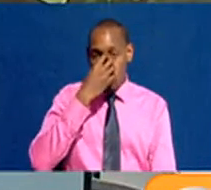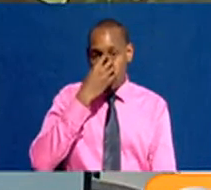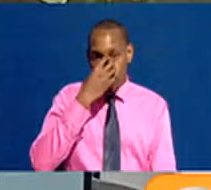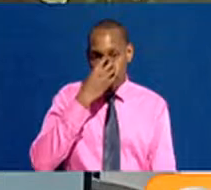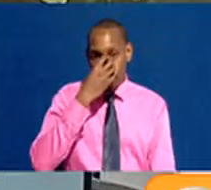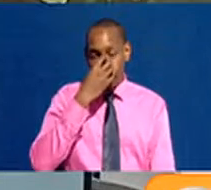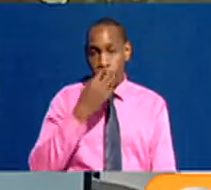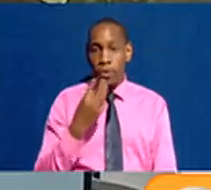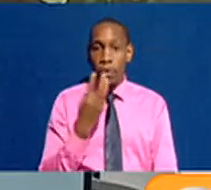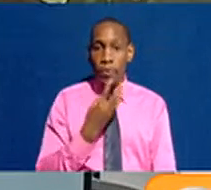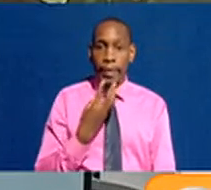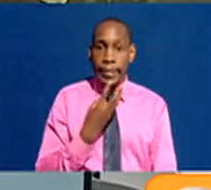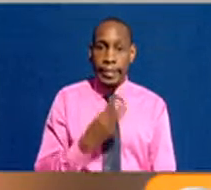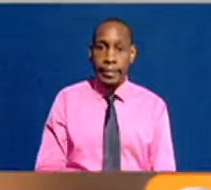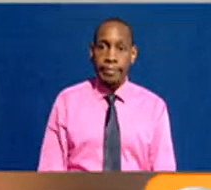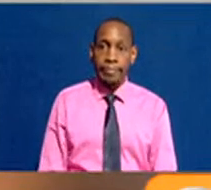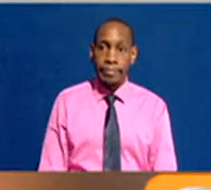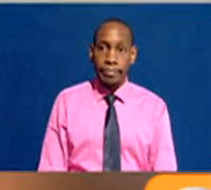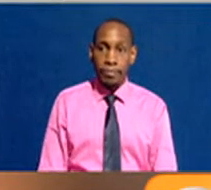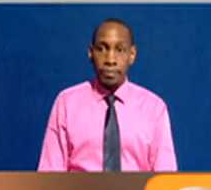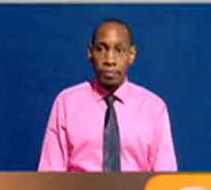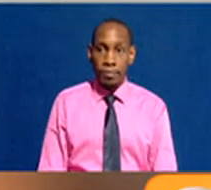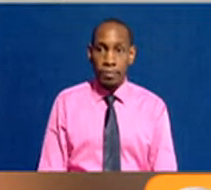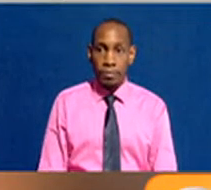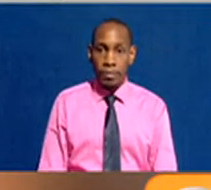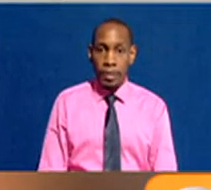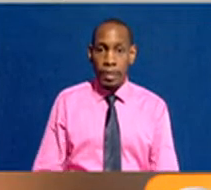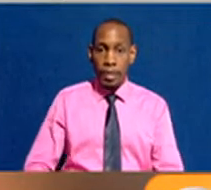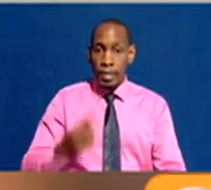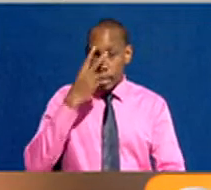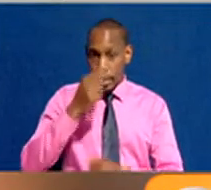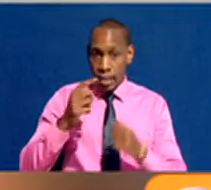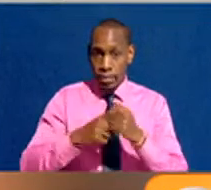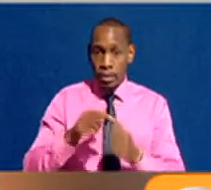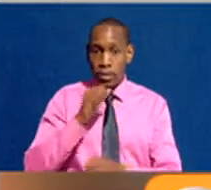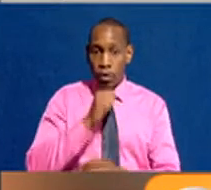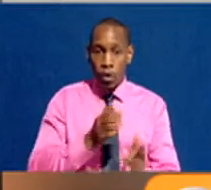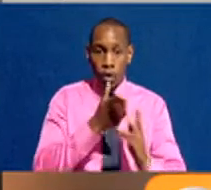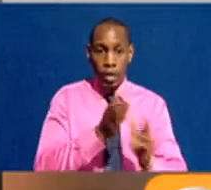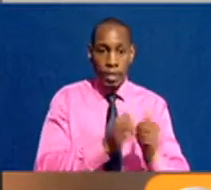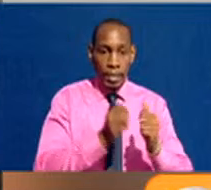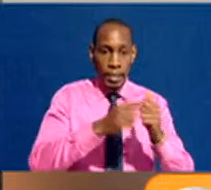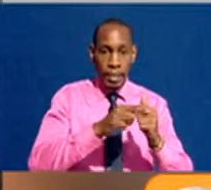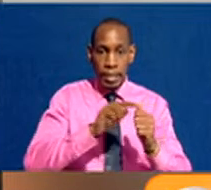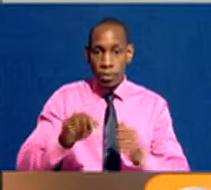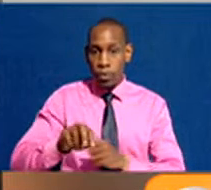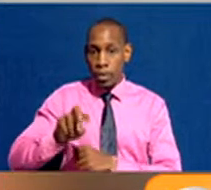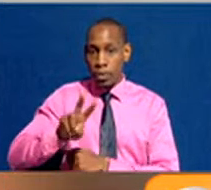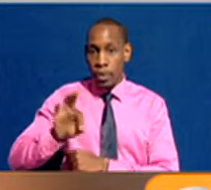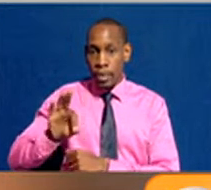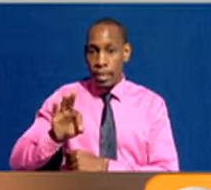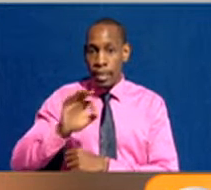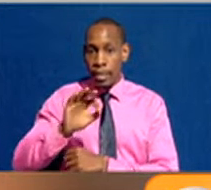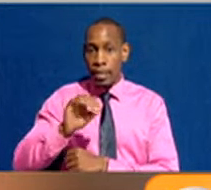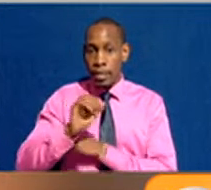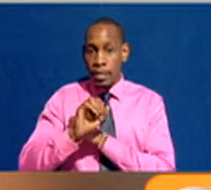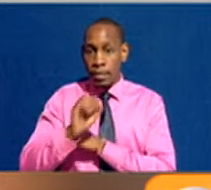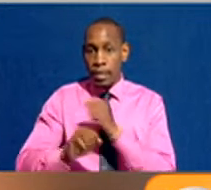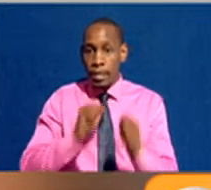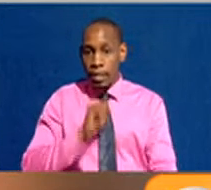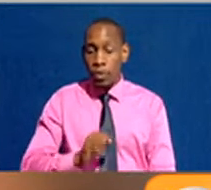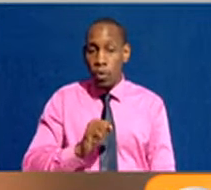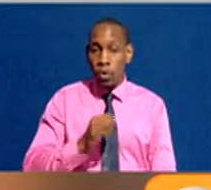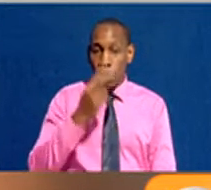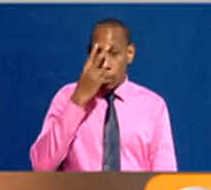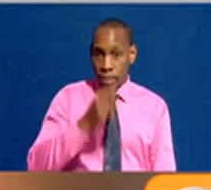on Wednesday. Six suspects aged between 16 years and 23 years are